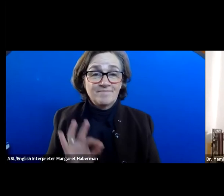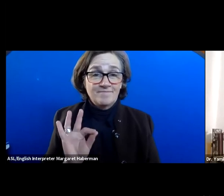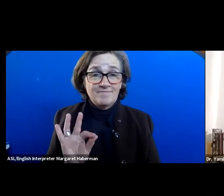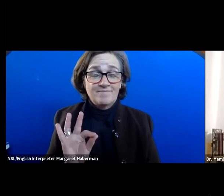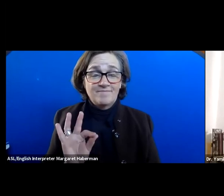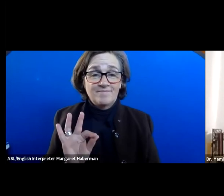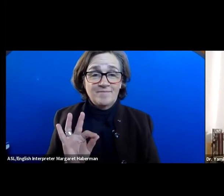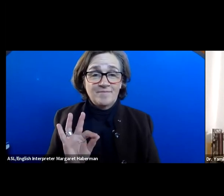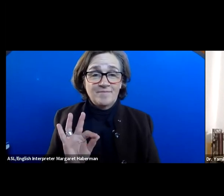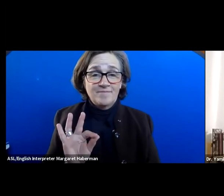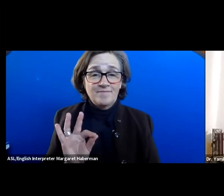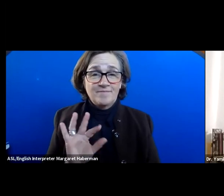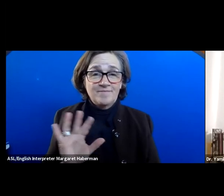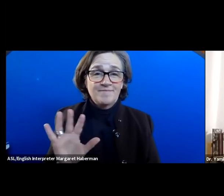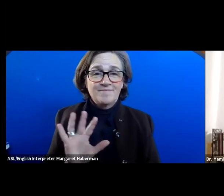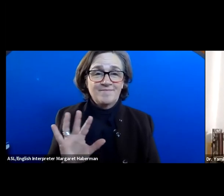Yes.